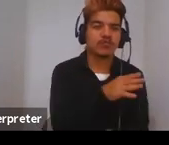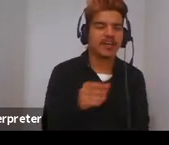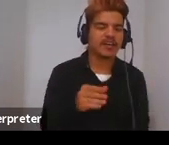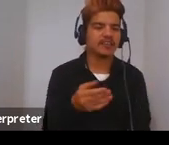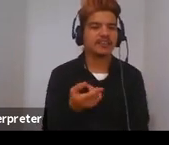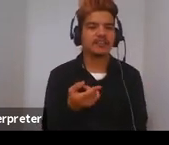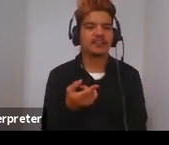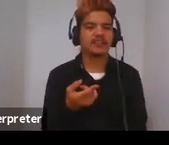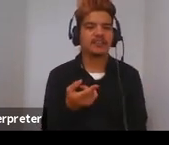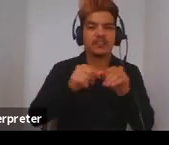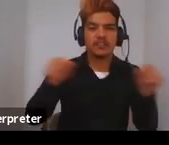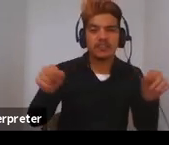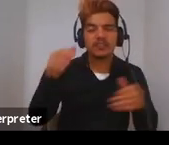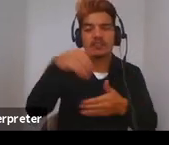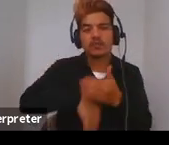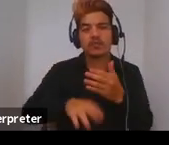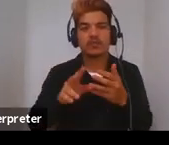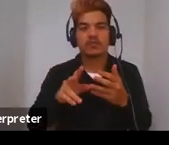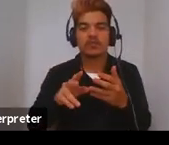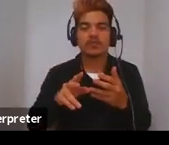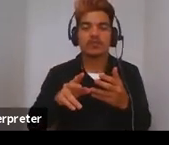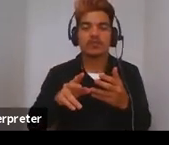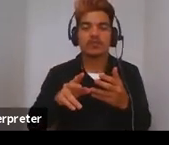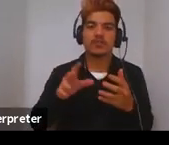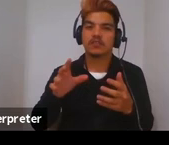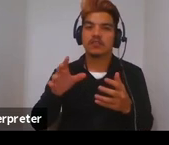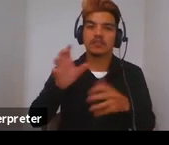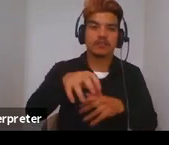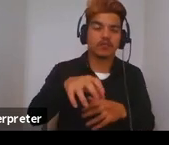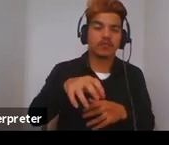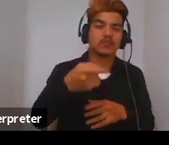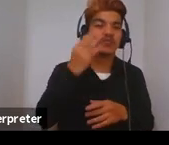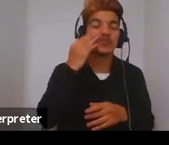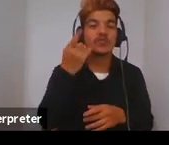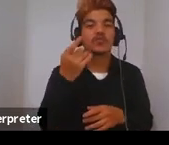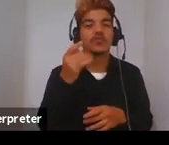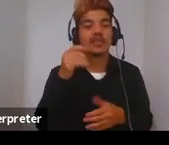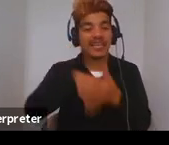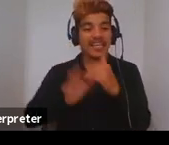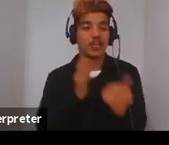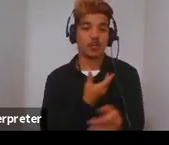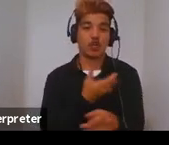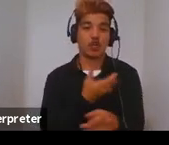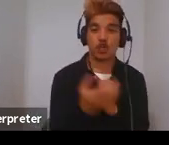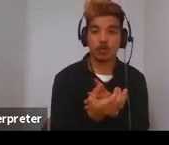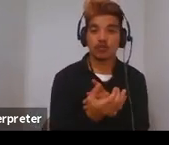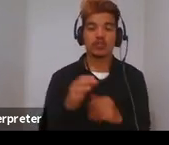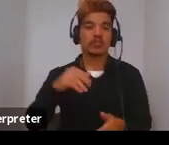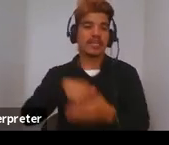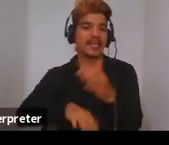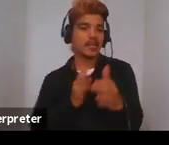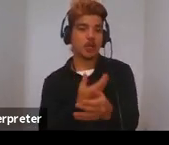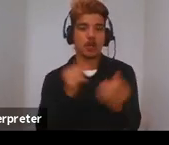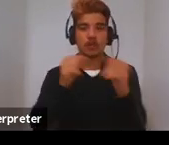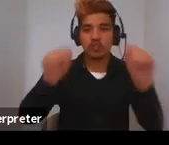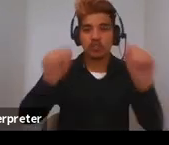the statute and term de force in, you know, in our culture, in our systems for